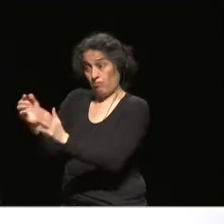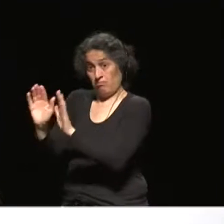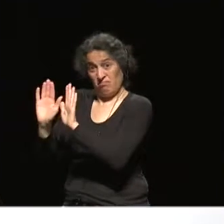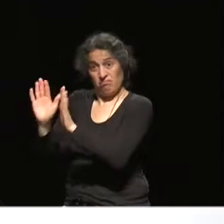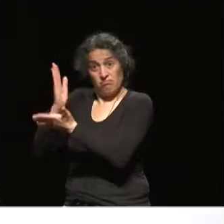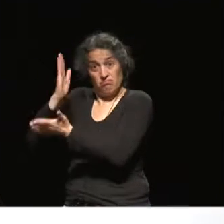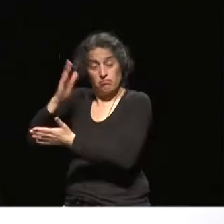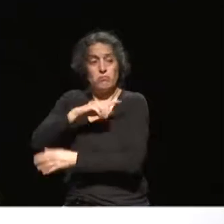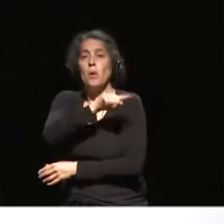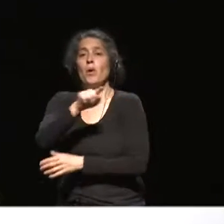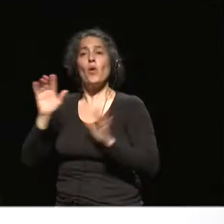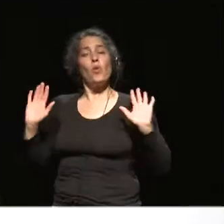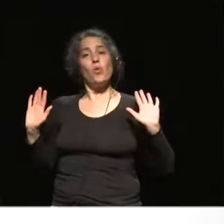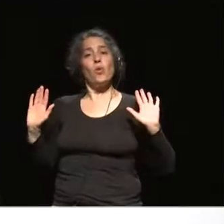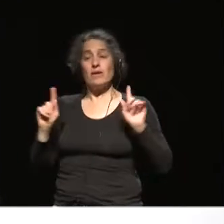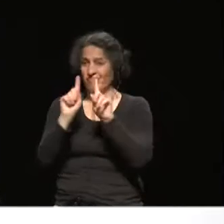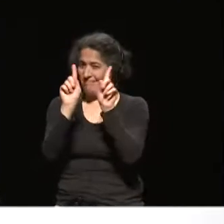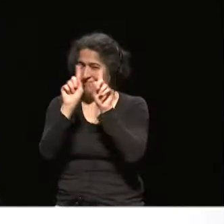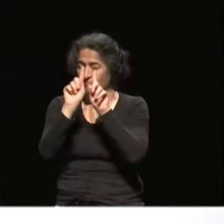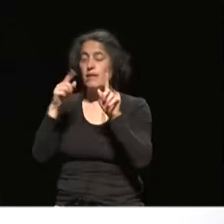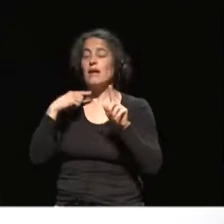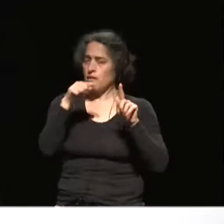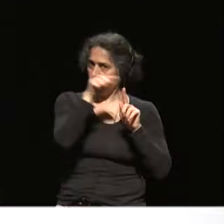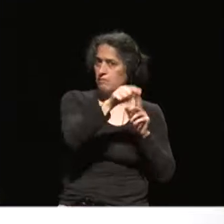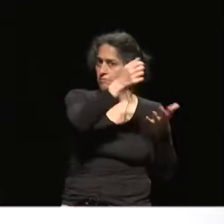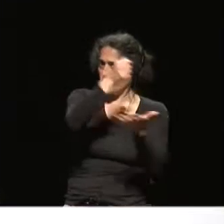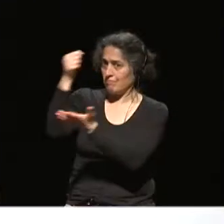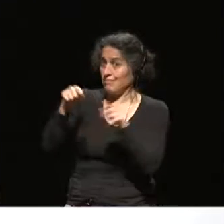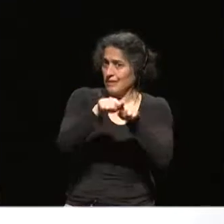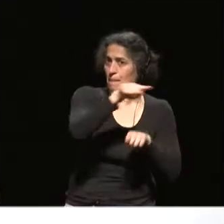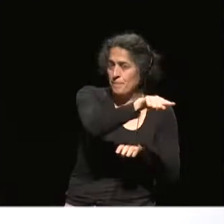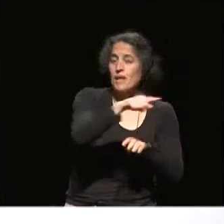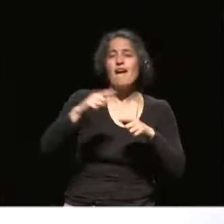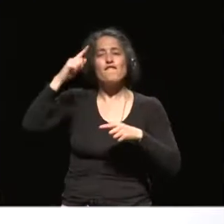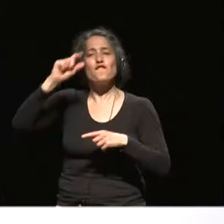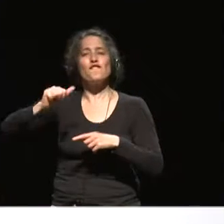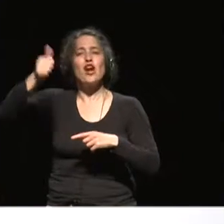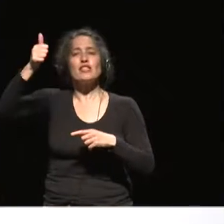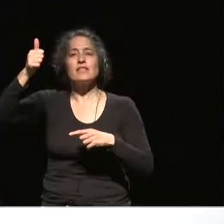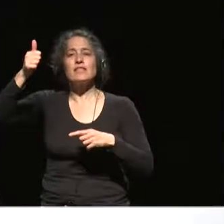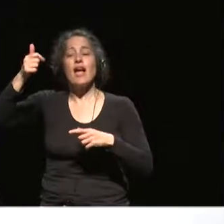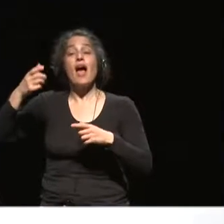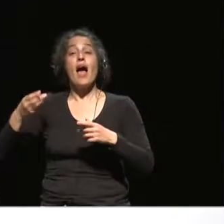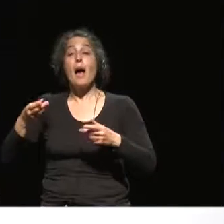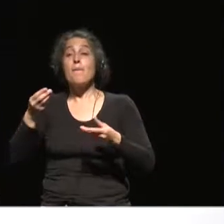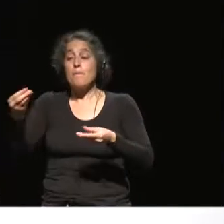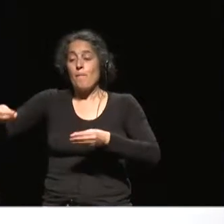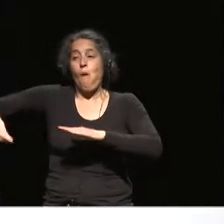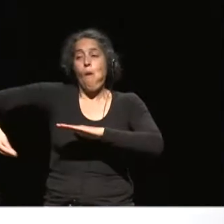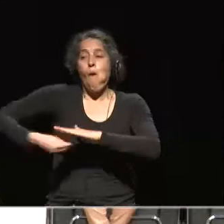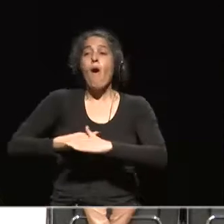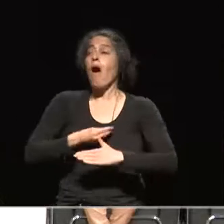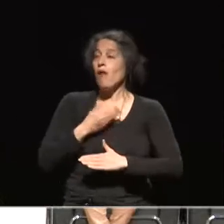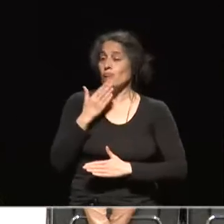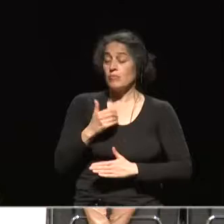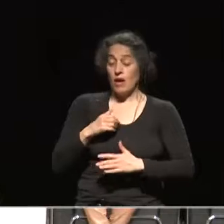convinced, I have no proof, that the first bribe in the world was not somebody who asked, but somebody who offered. And I would like to